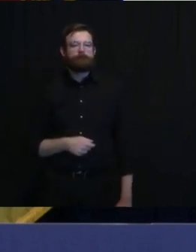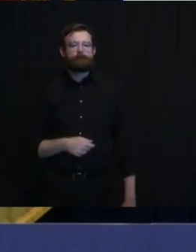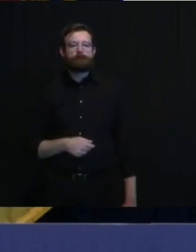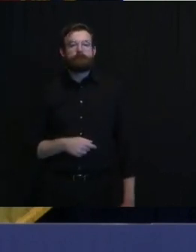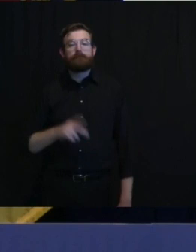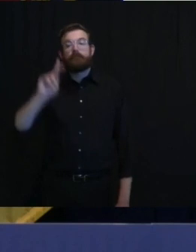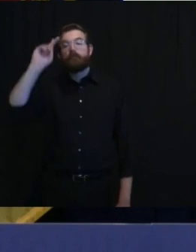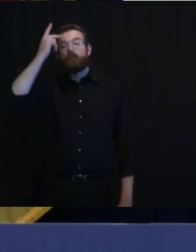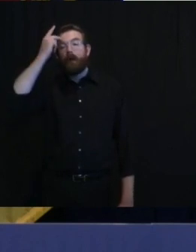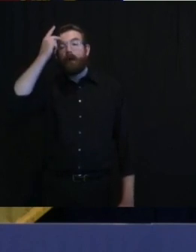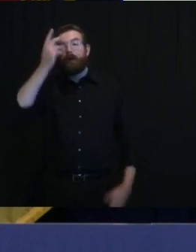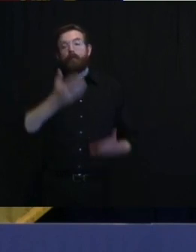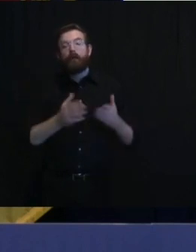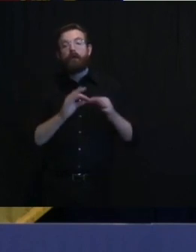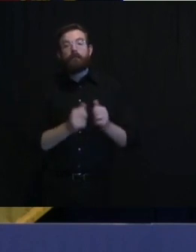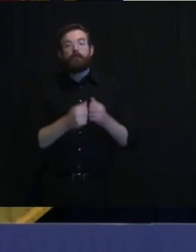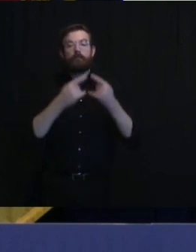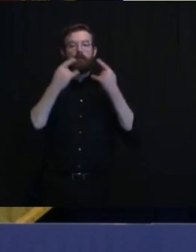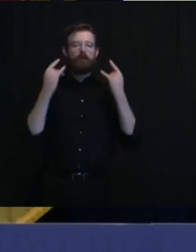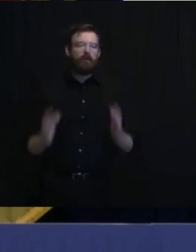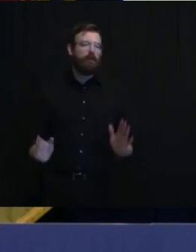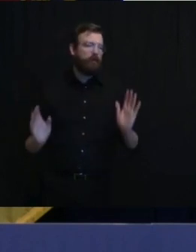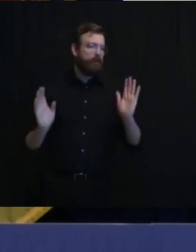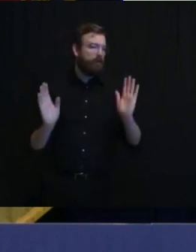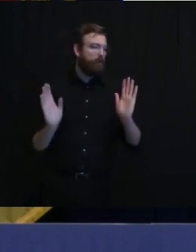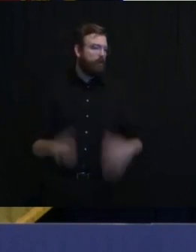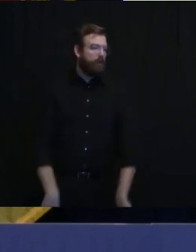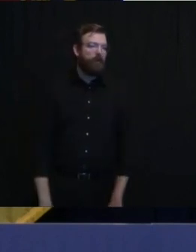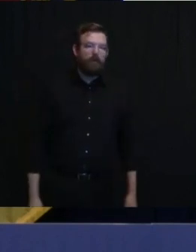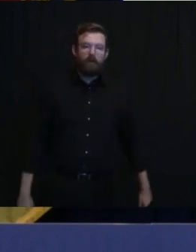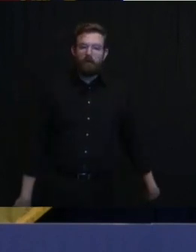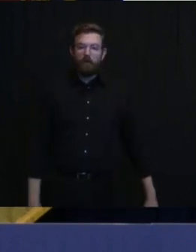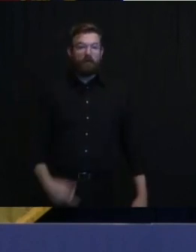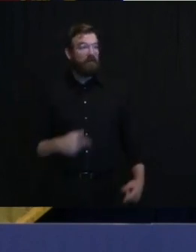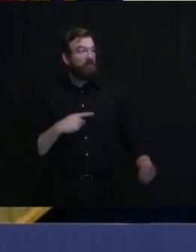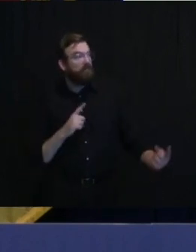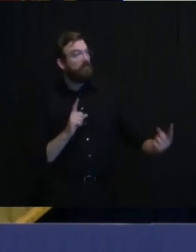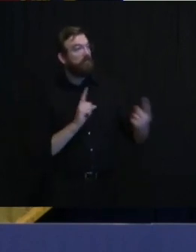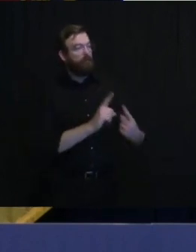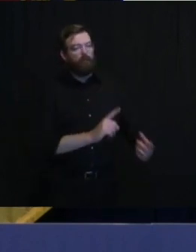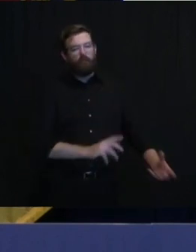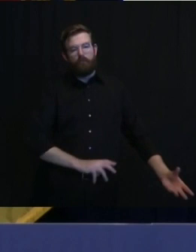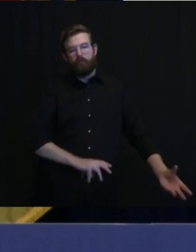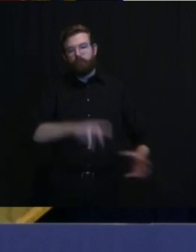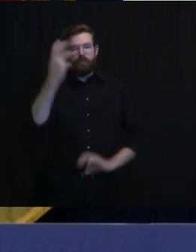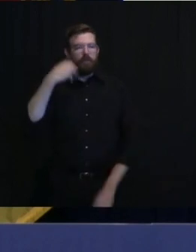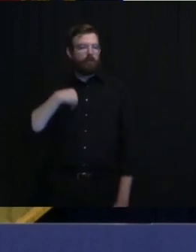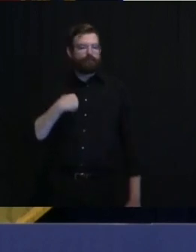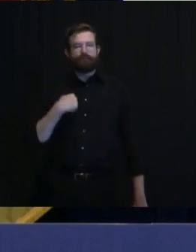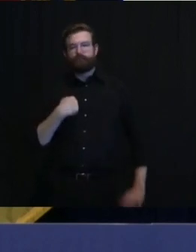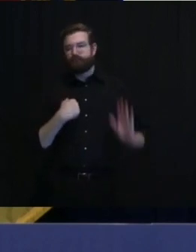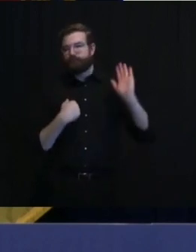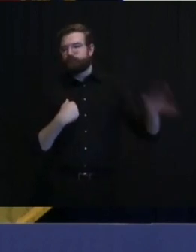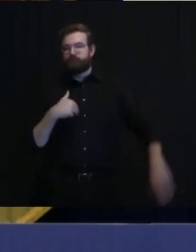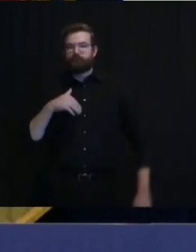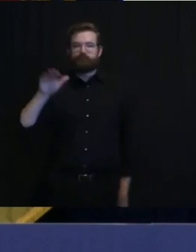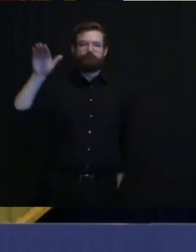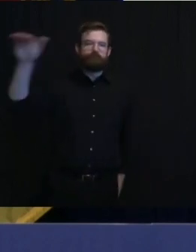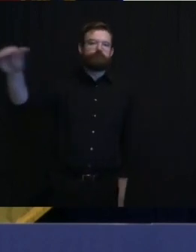of responsibility. Maybe it's the person who owns the pizza parlor. But I was asked this question about